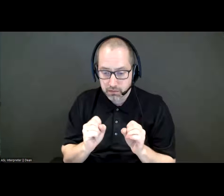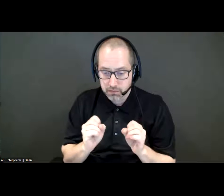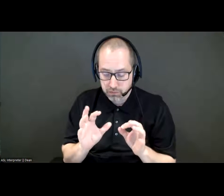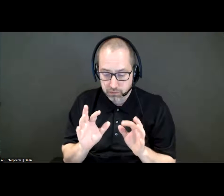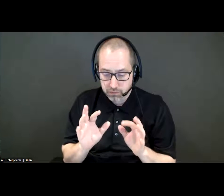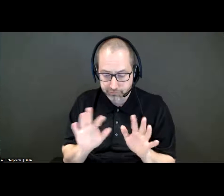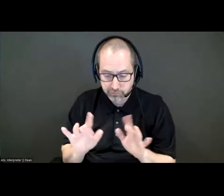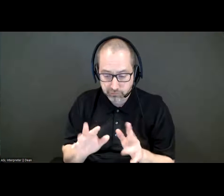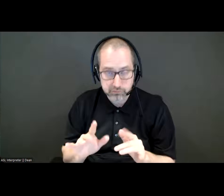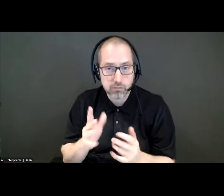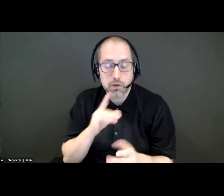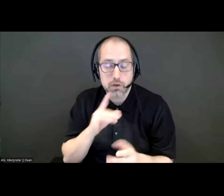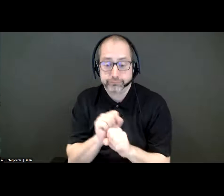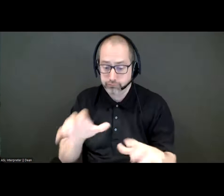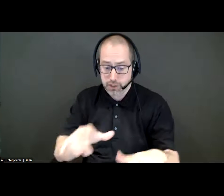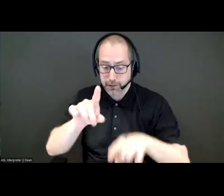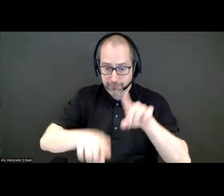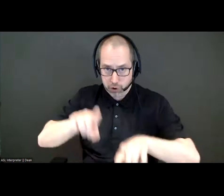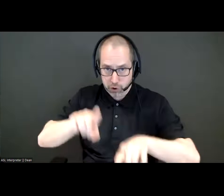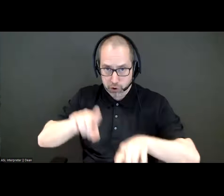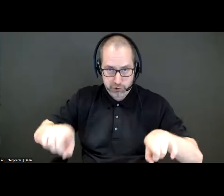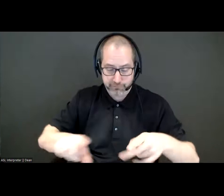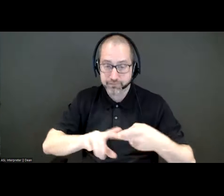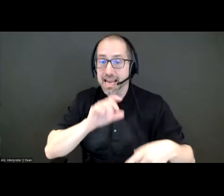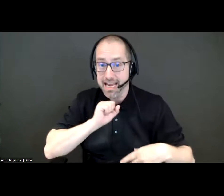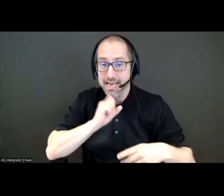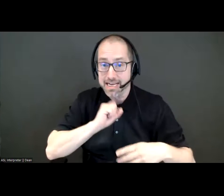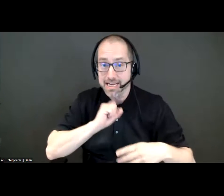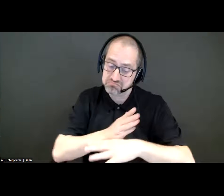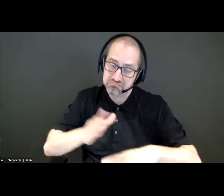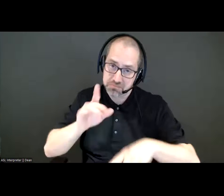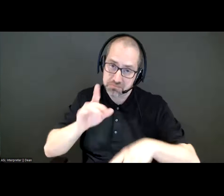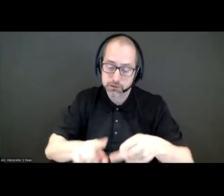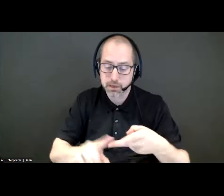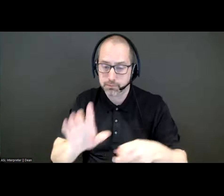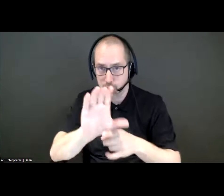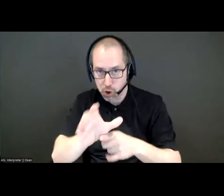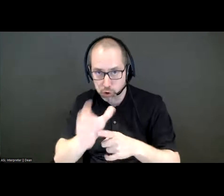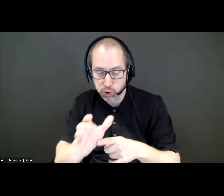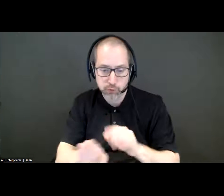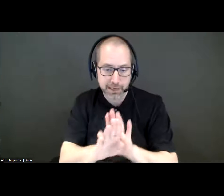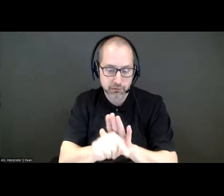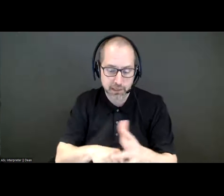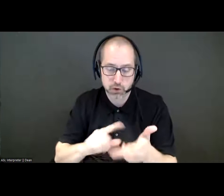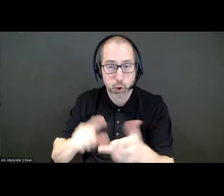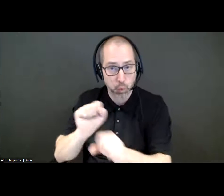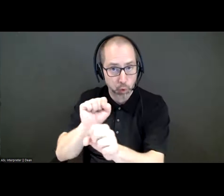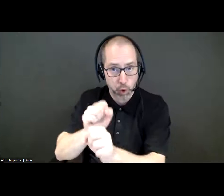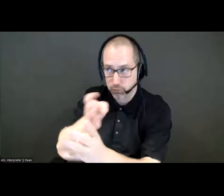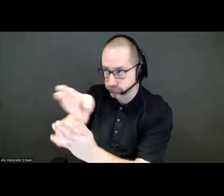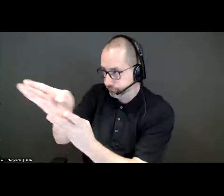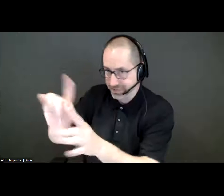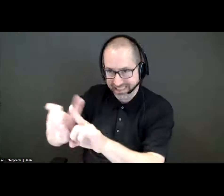So you want diversity, and age is one diversity, but cultural backgrounds and career areas and